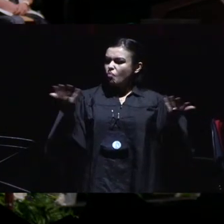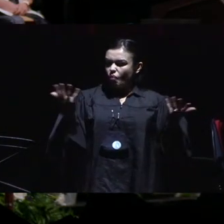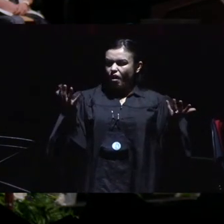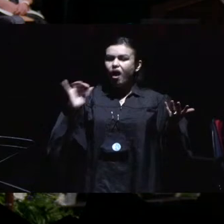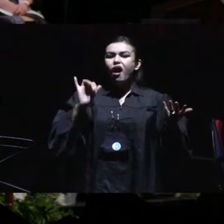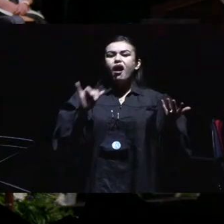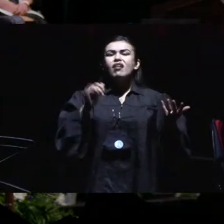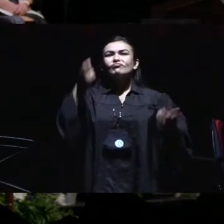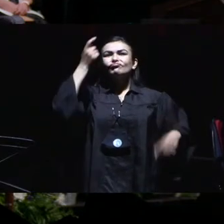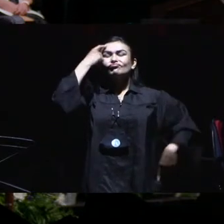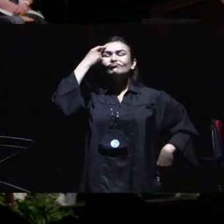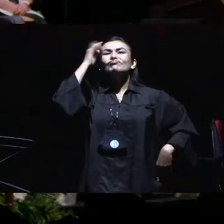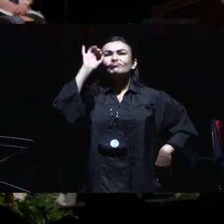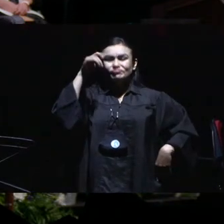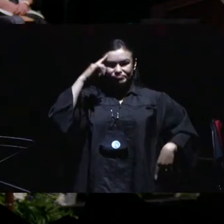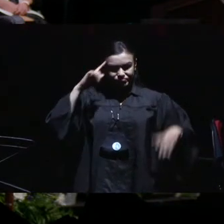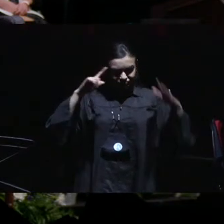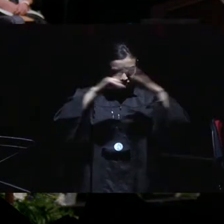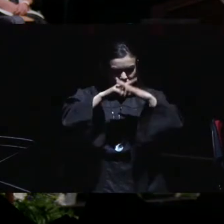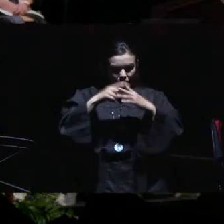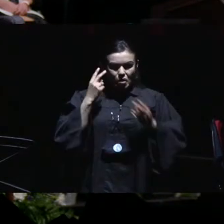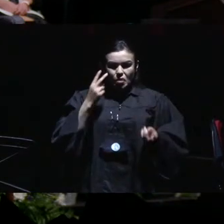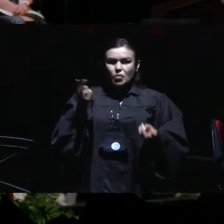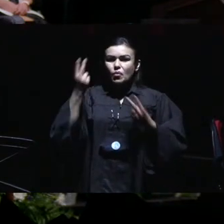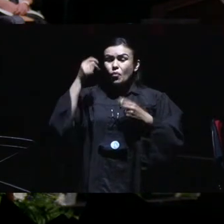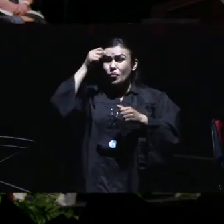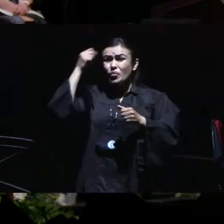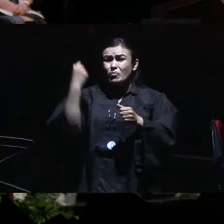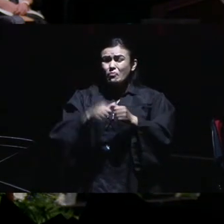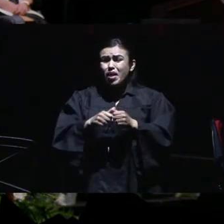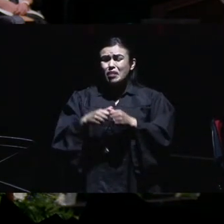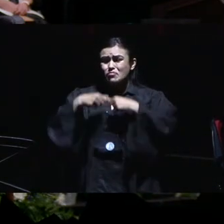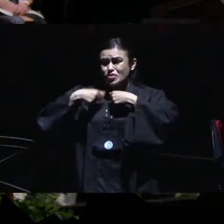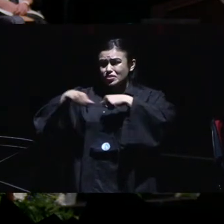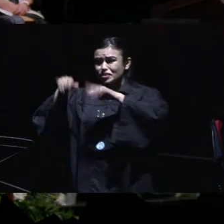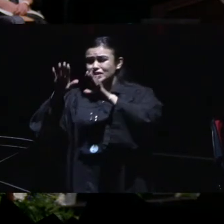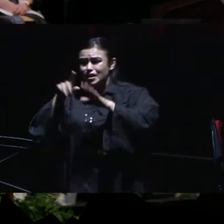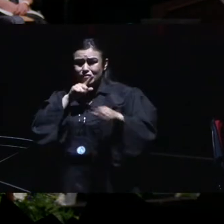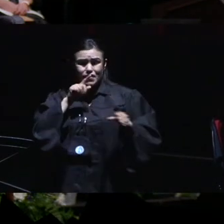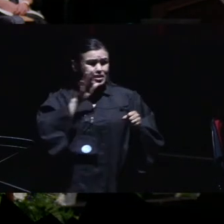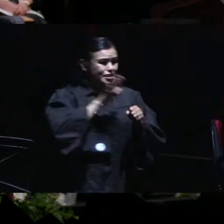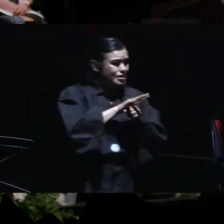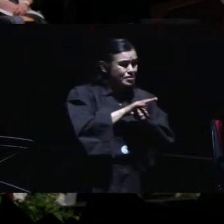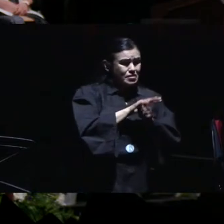remember, you know, that the sacrifice, the discipline, the commitment that my parents